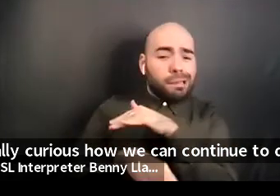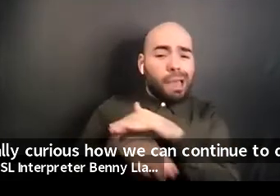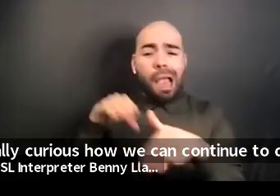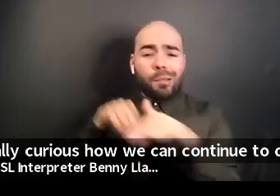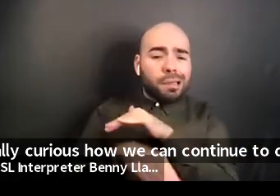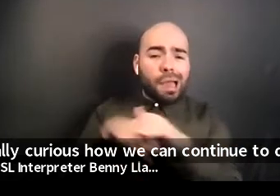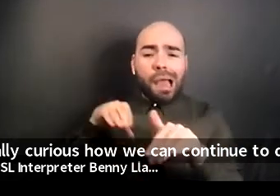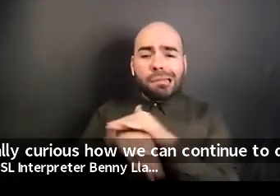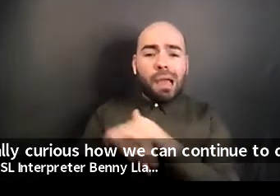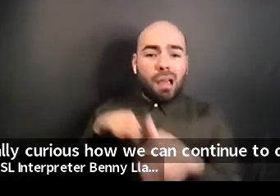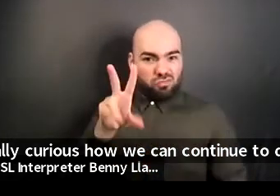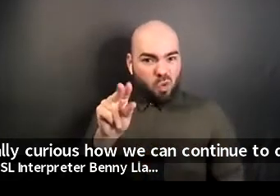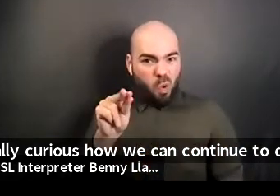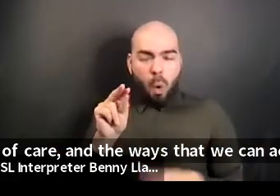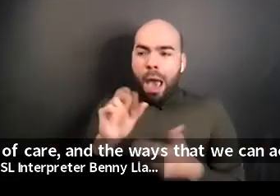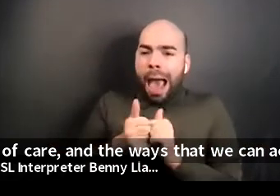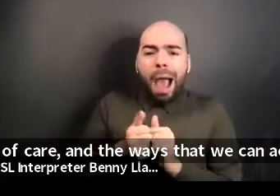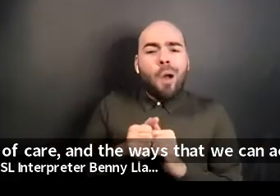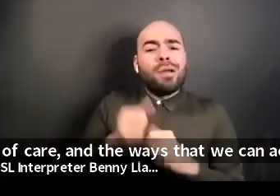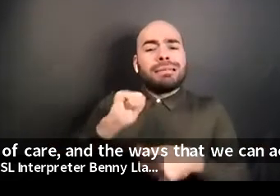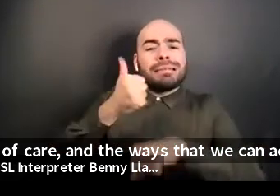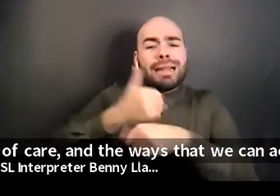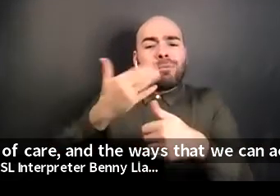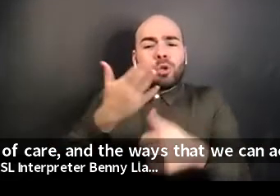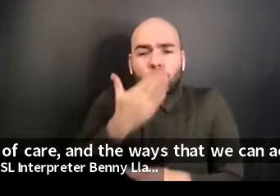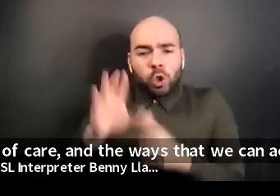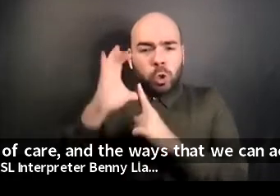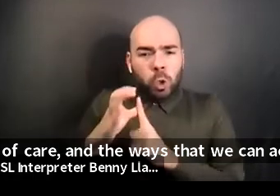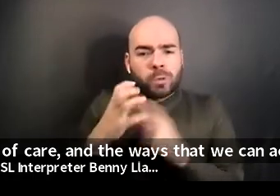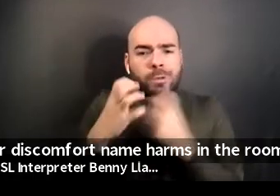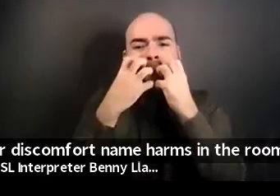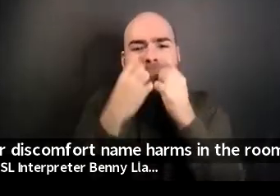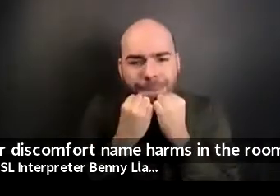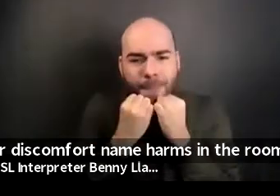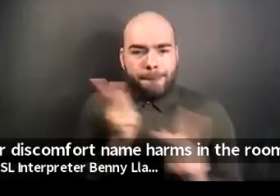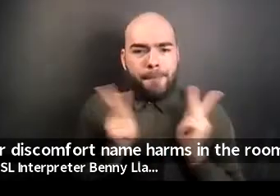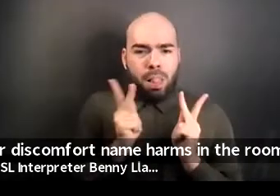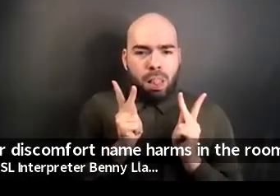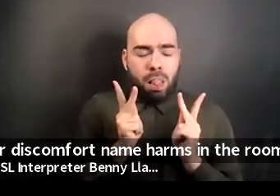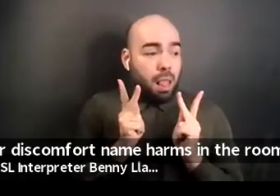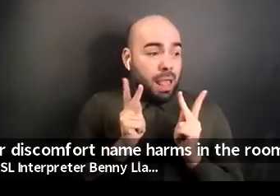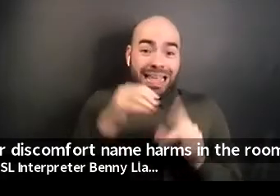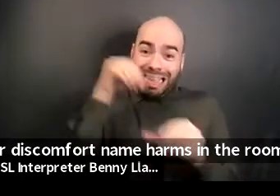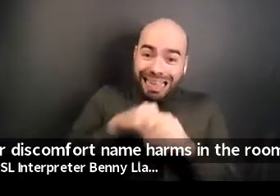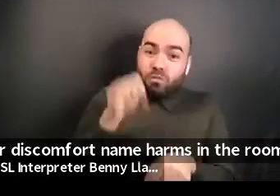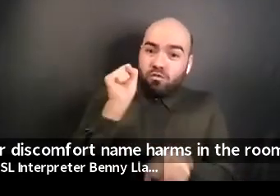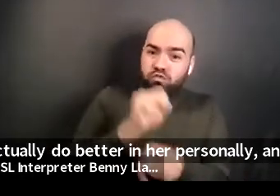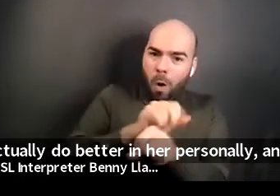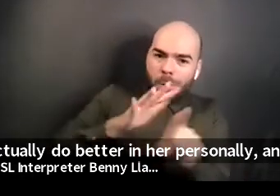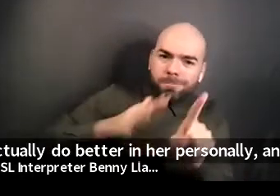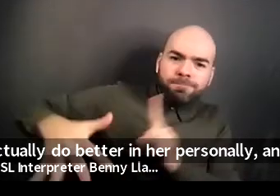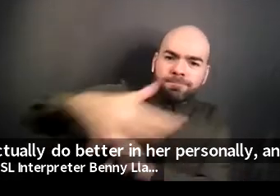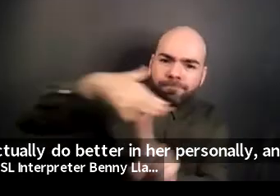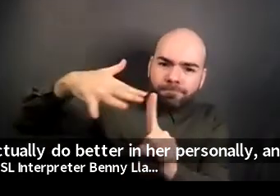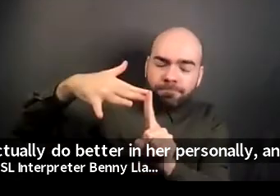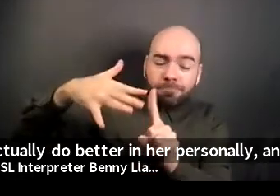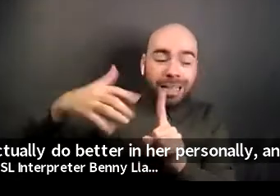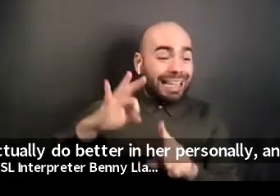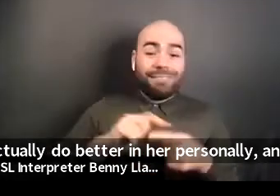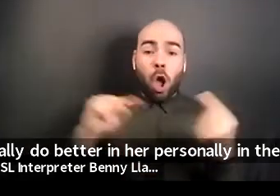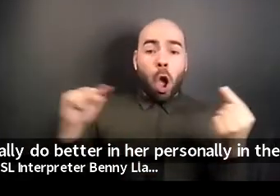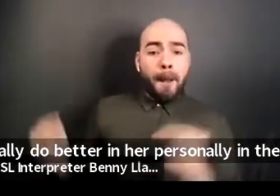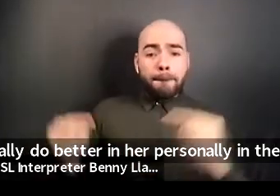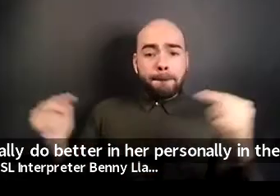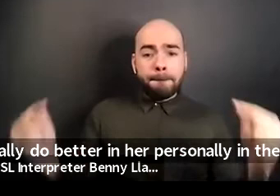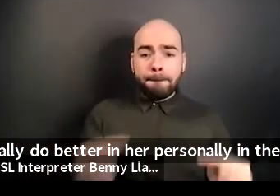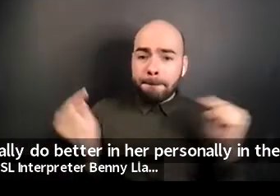like bring our discomfort, name harms in the room, and work to actually do better interpersonally in these spaces. Because we all